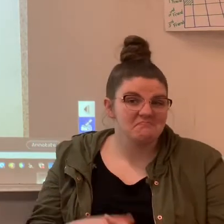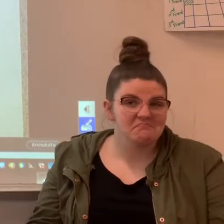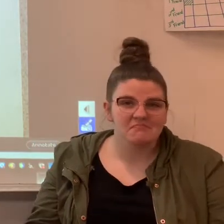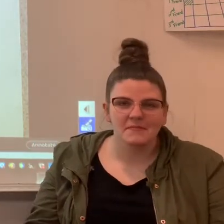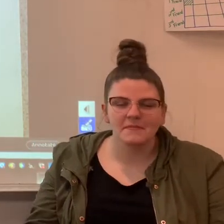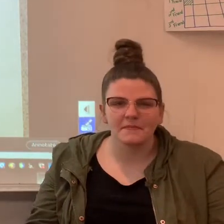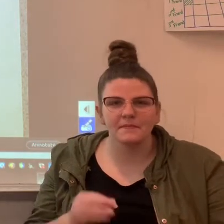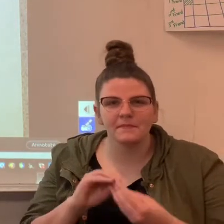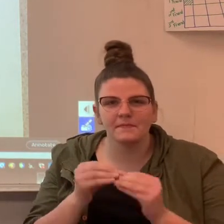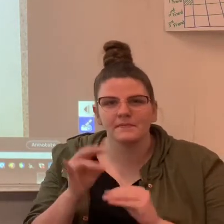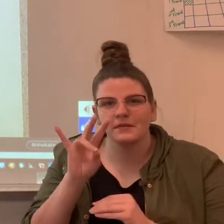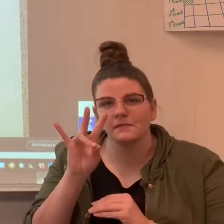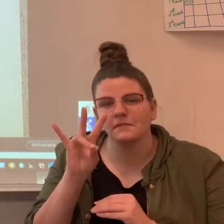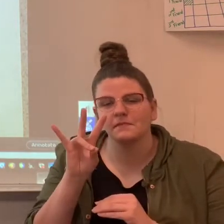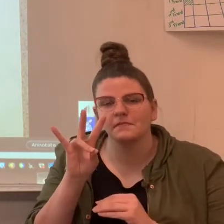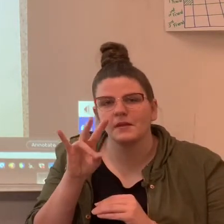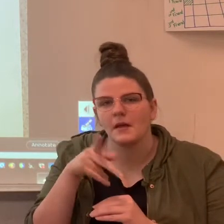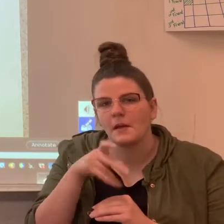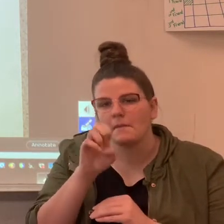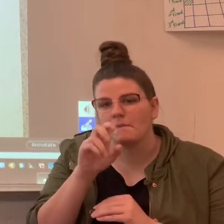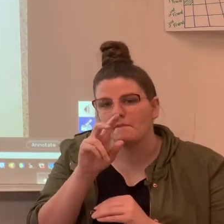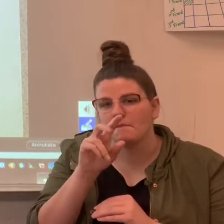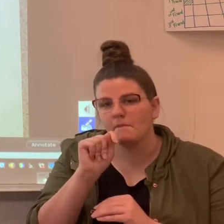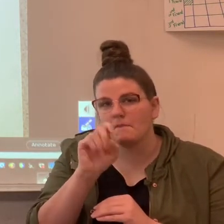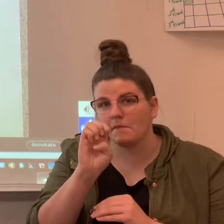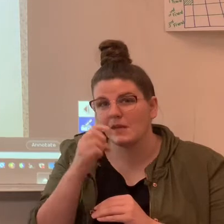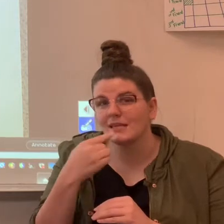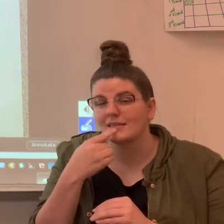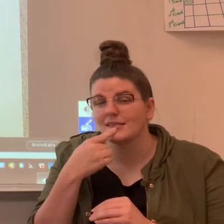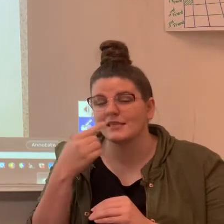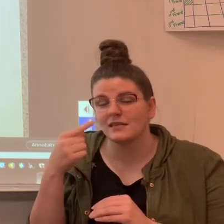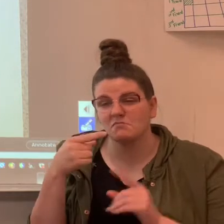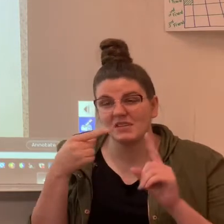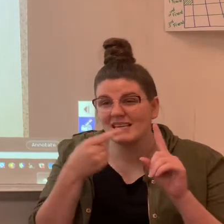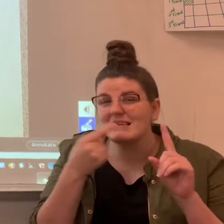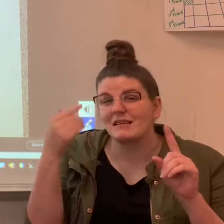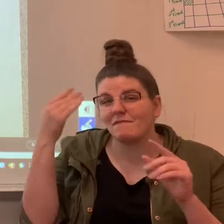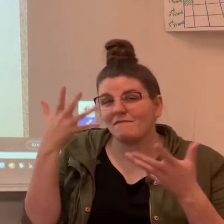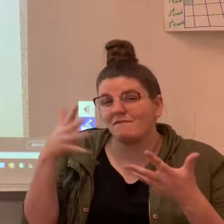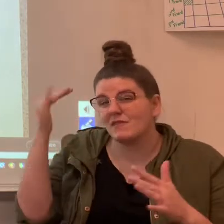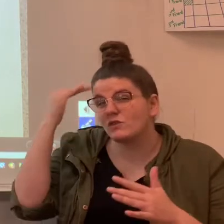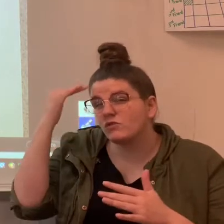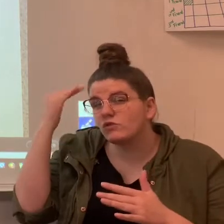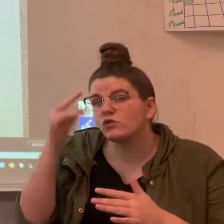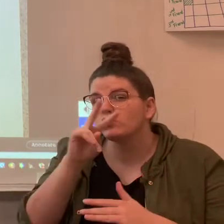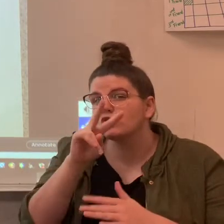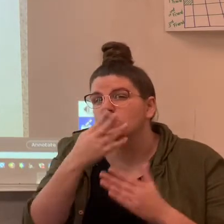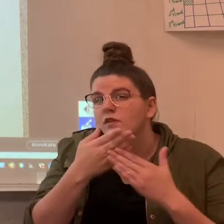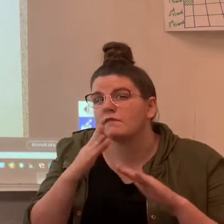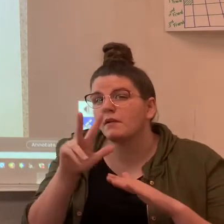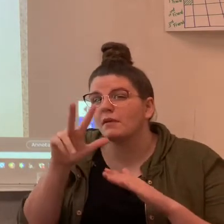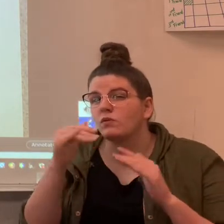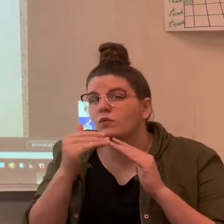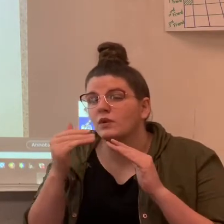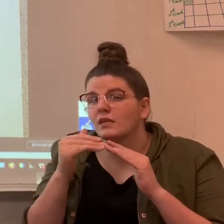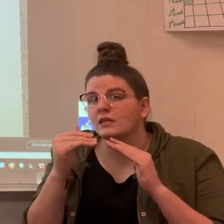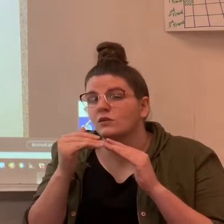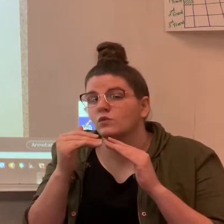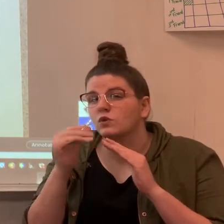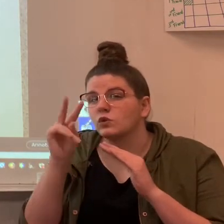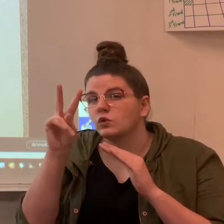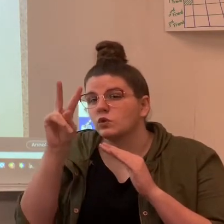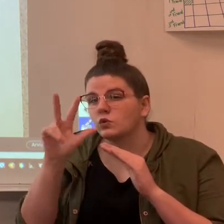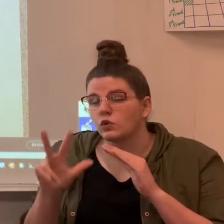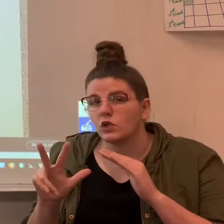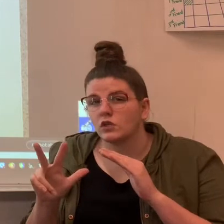Number 7 says, Pete says that he knows that 2 divided by 3 is 2/3. Which multiplication equation